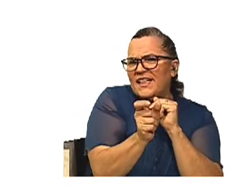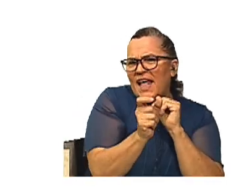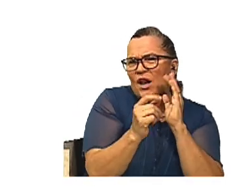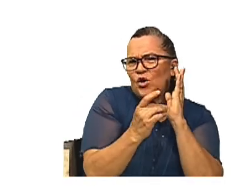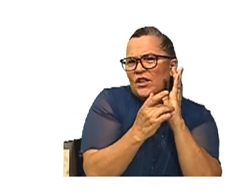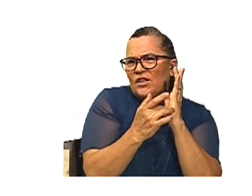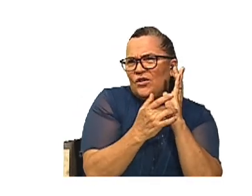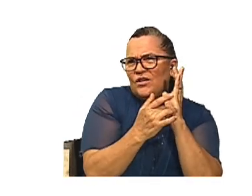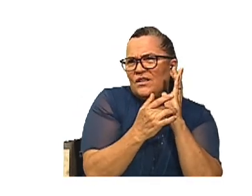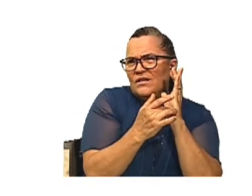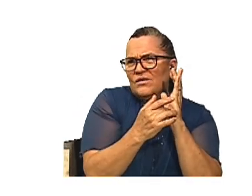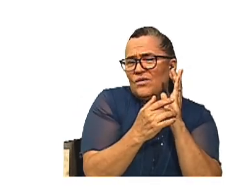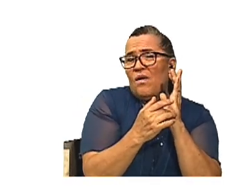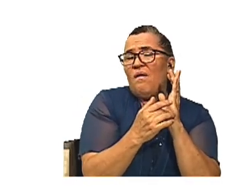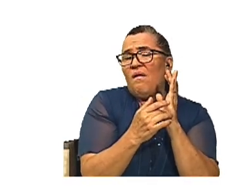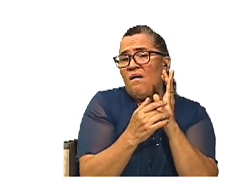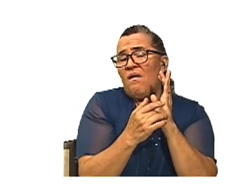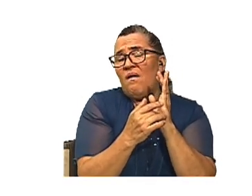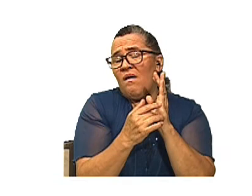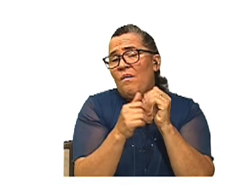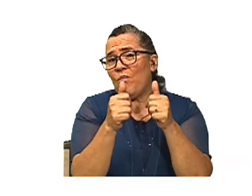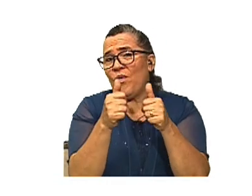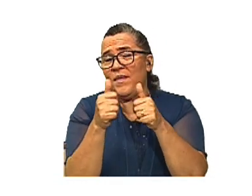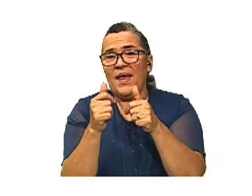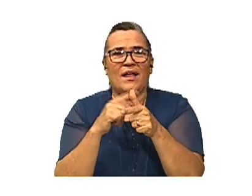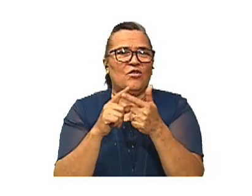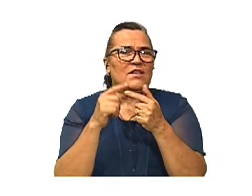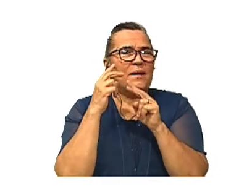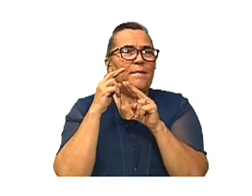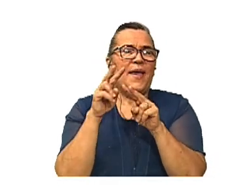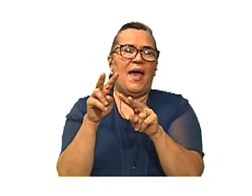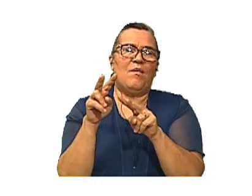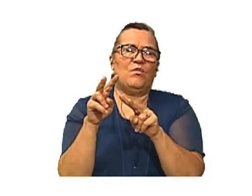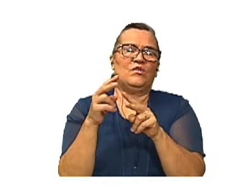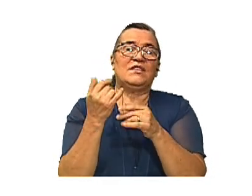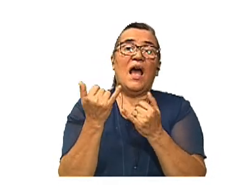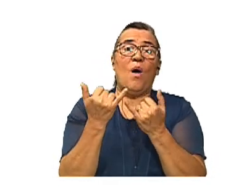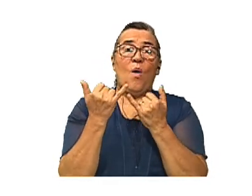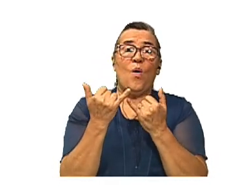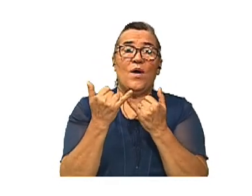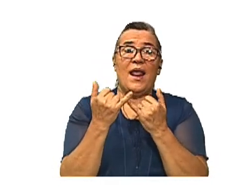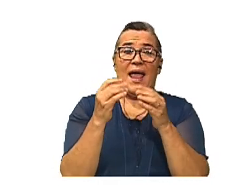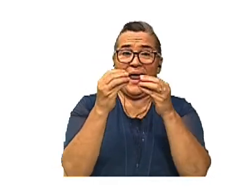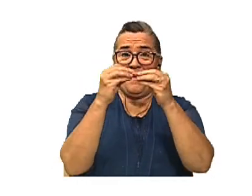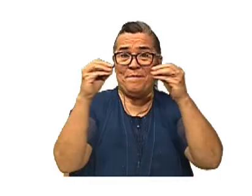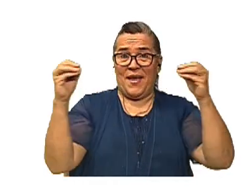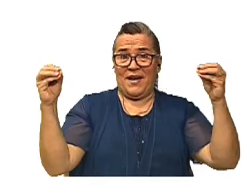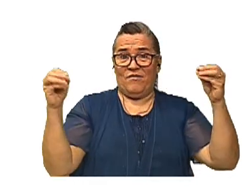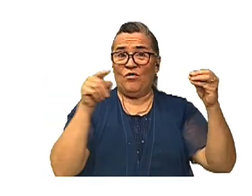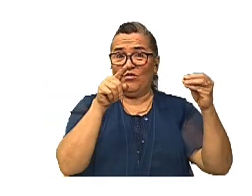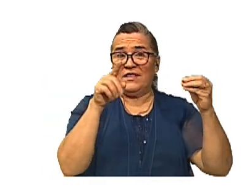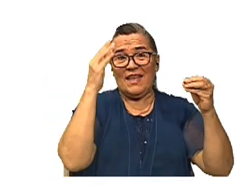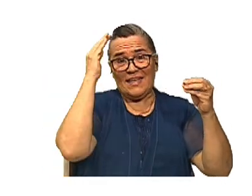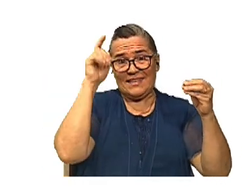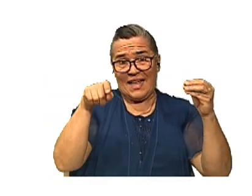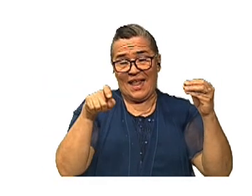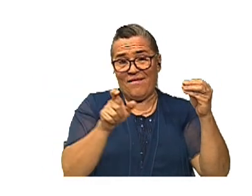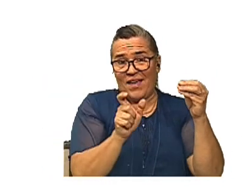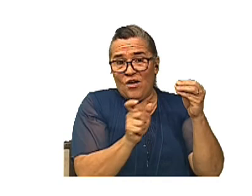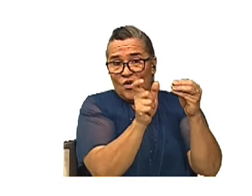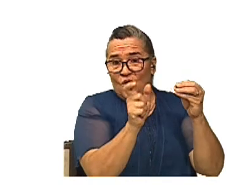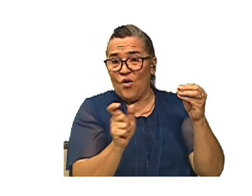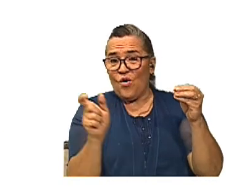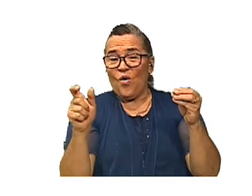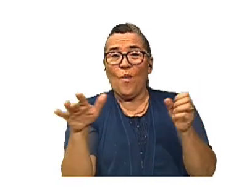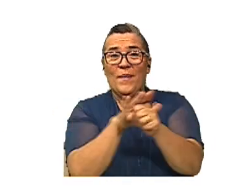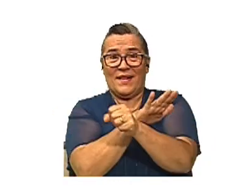Okay, very good. Now let's see the paragraph you are going to complete. Let's read together.